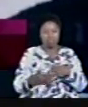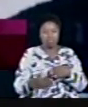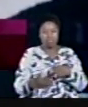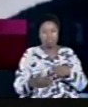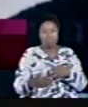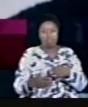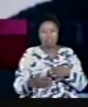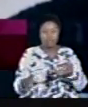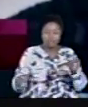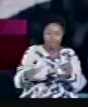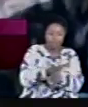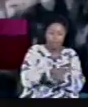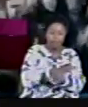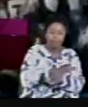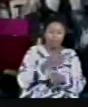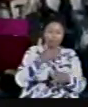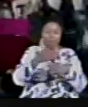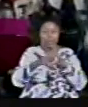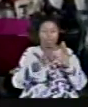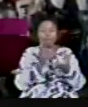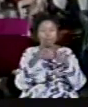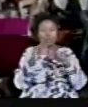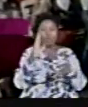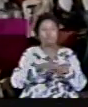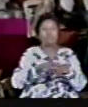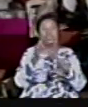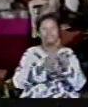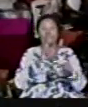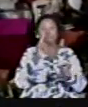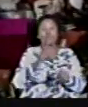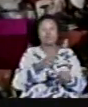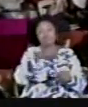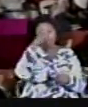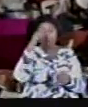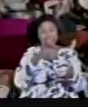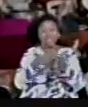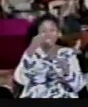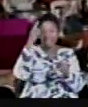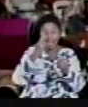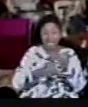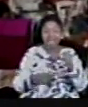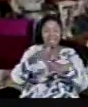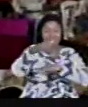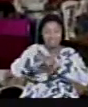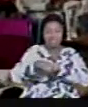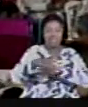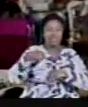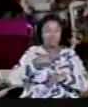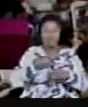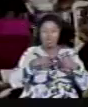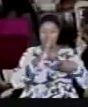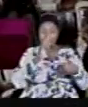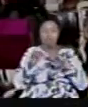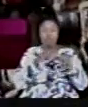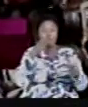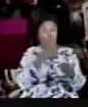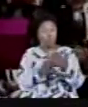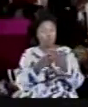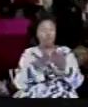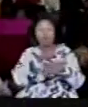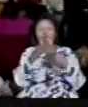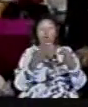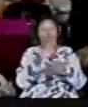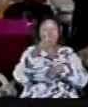every life. This is the last night. You've been doing well all these nights and you've been